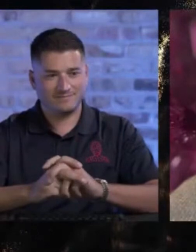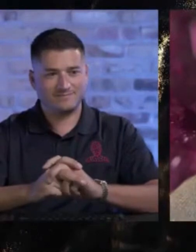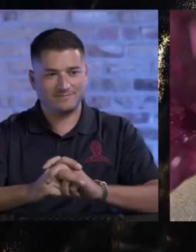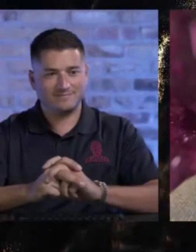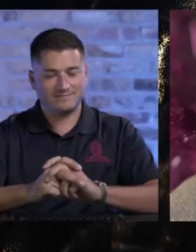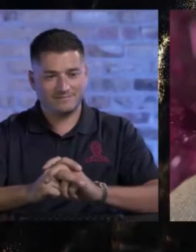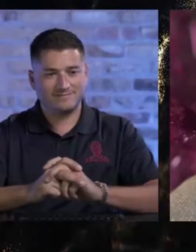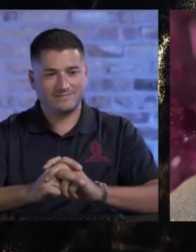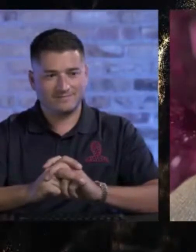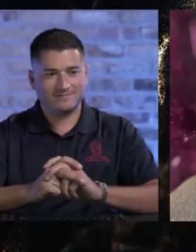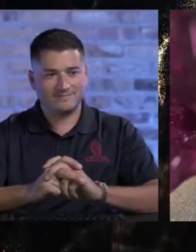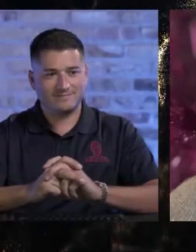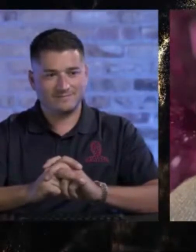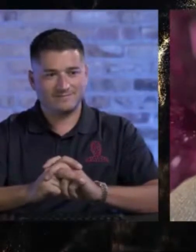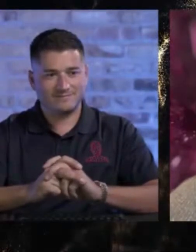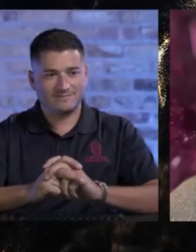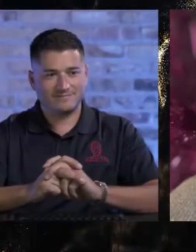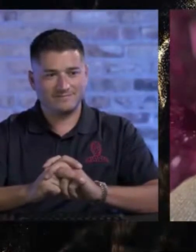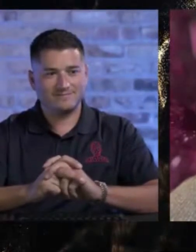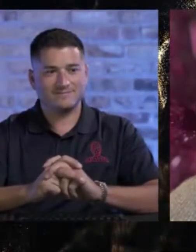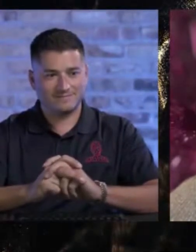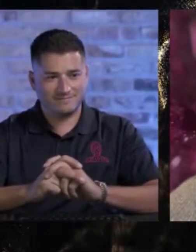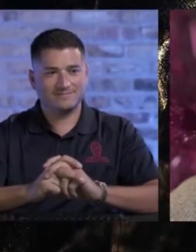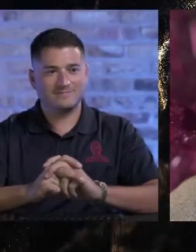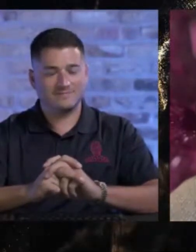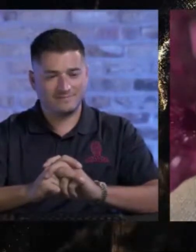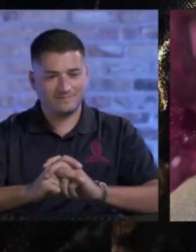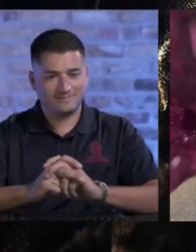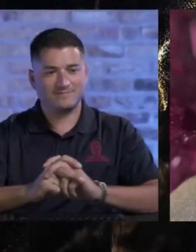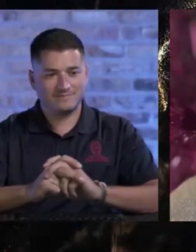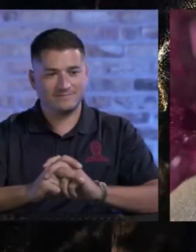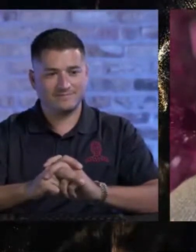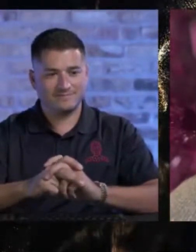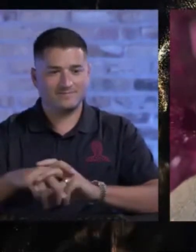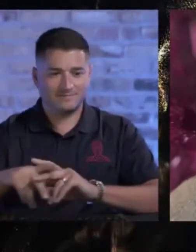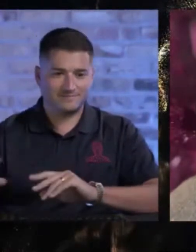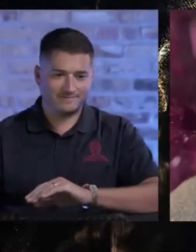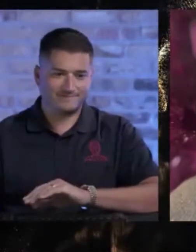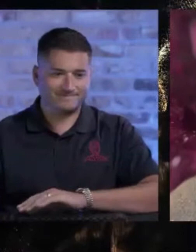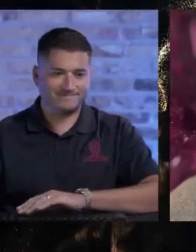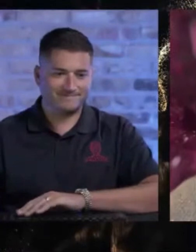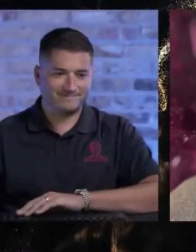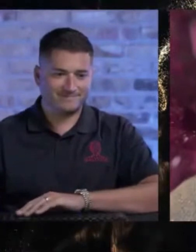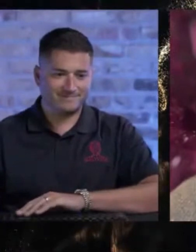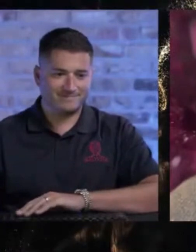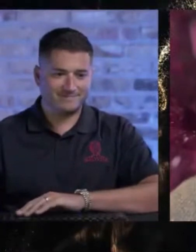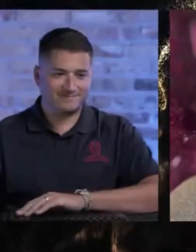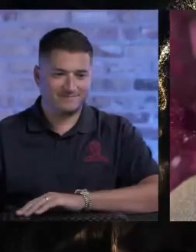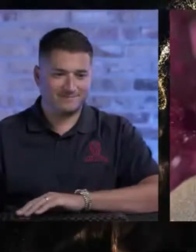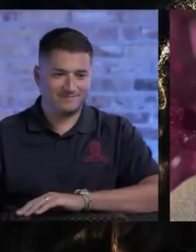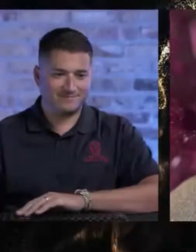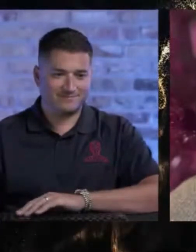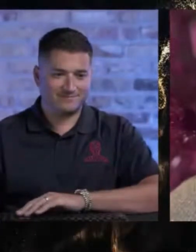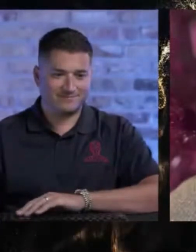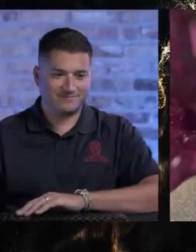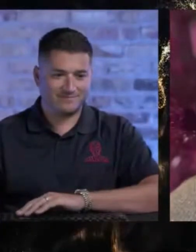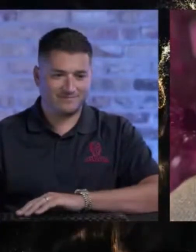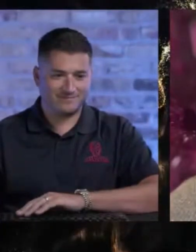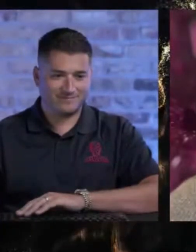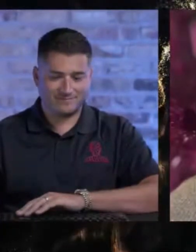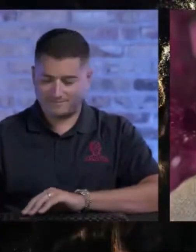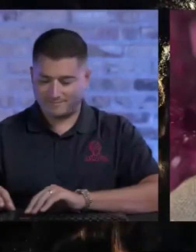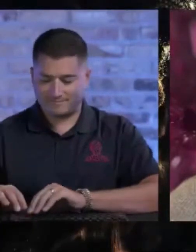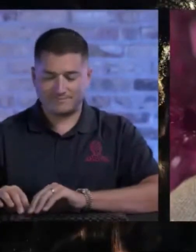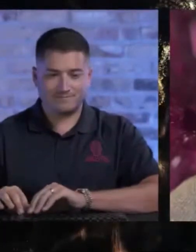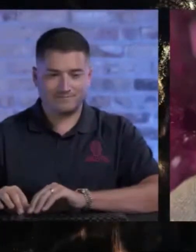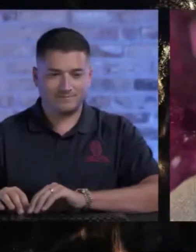happening but they just don't understand what what it is that they can do so they're relying on you to tell them and and probably make decisions so I think that empathy